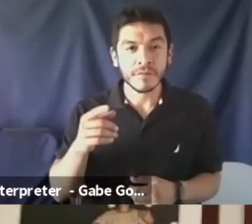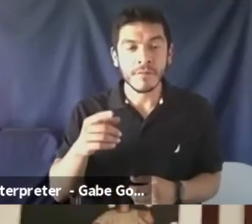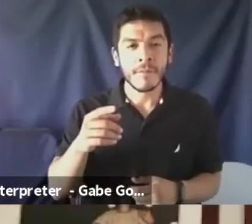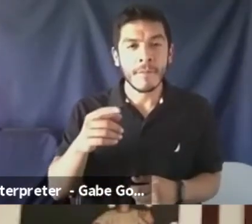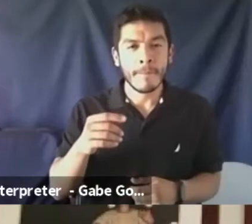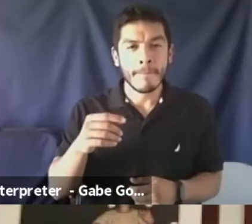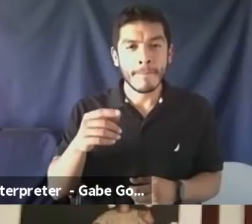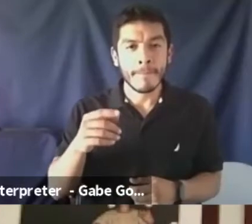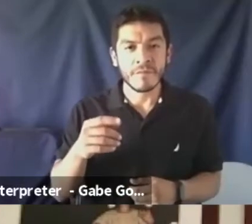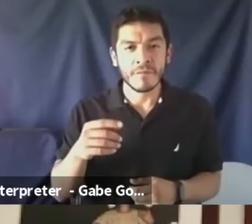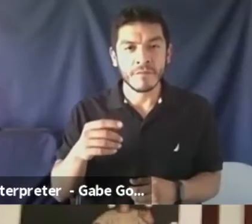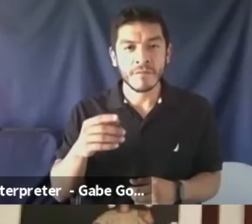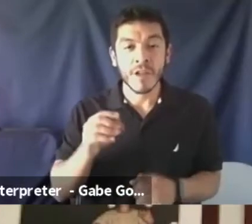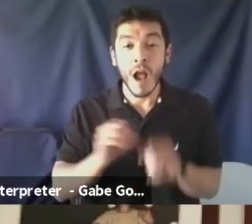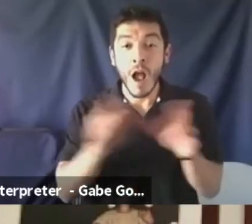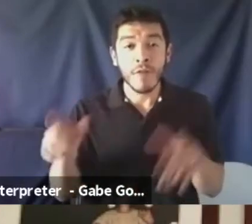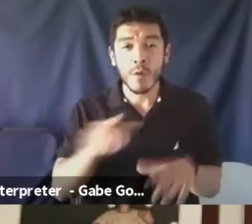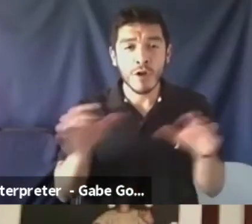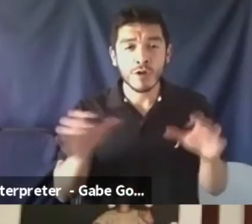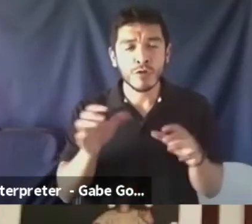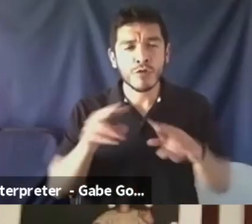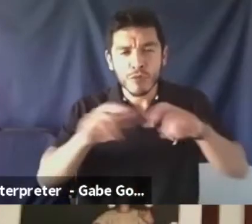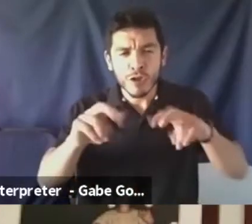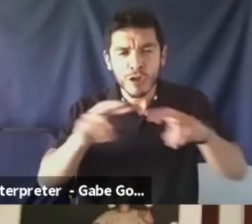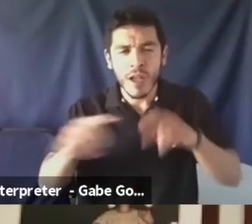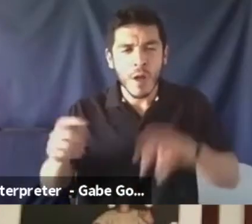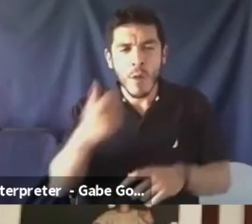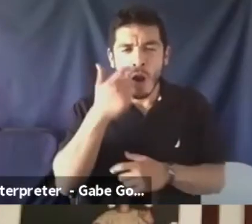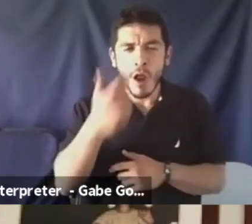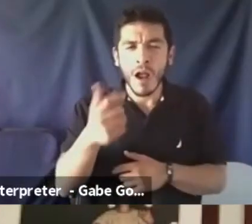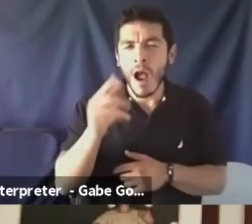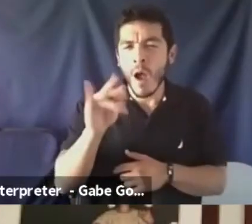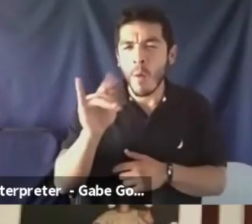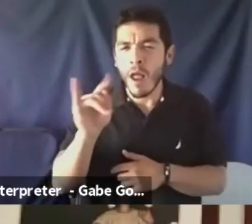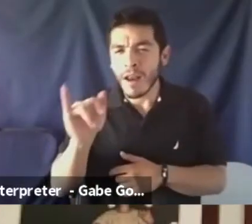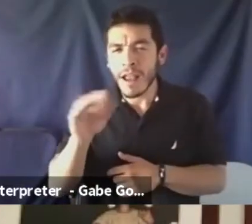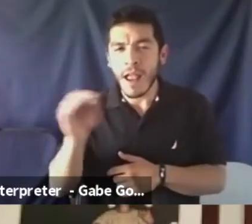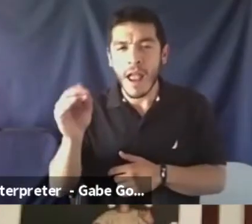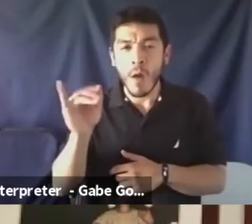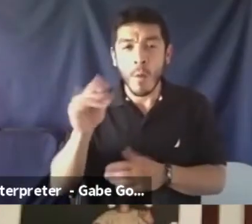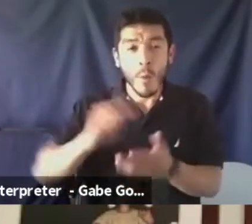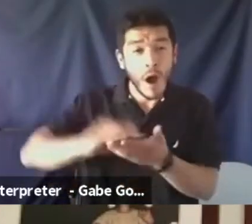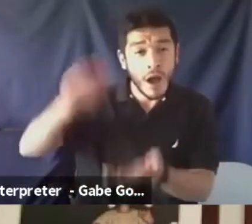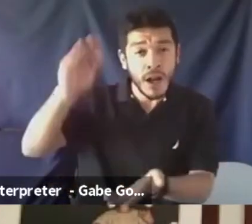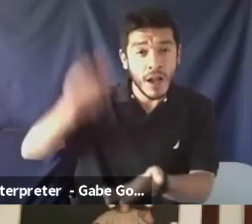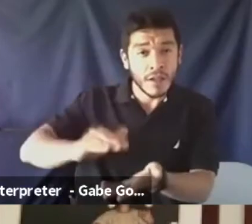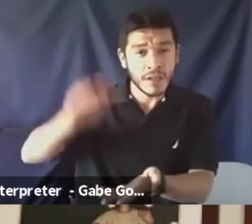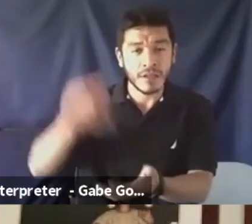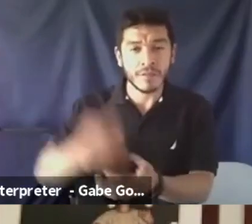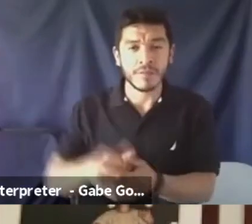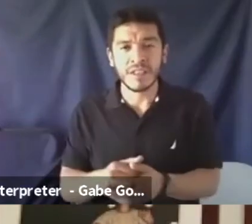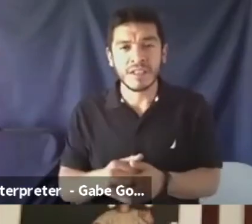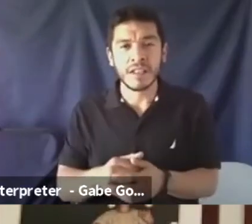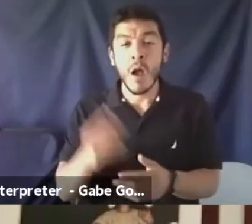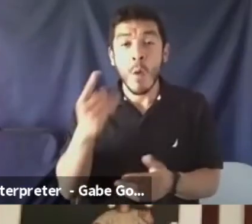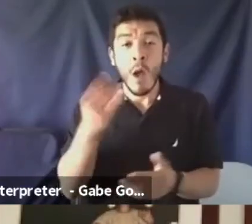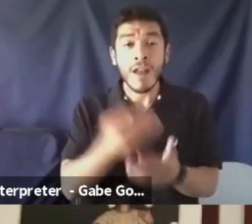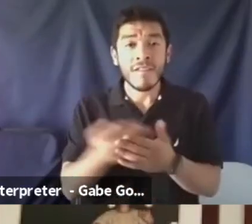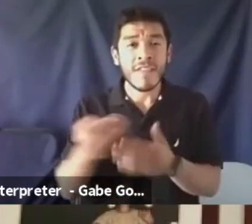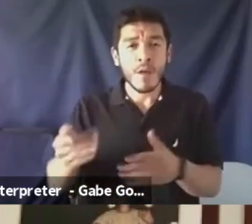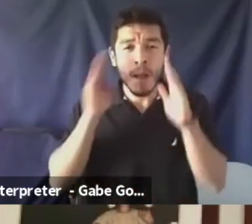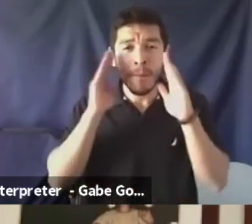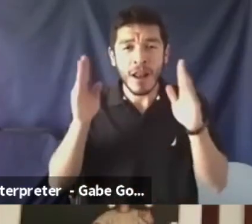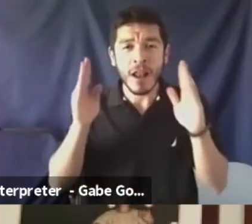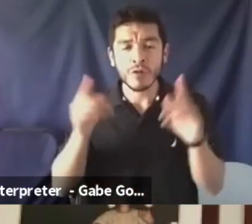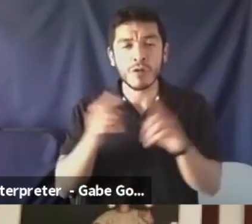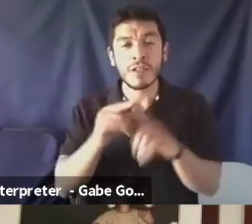obviously we do research. We look at quality, quantity. One of the things that we've always paid a lot of attention to is screen and speaking time.